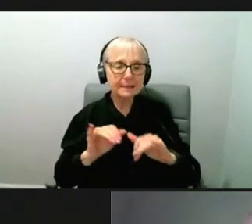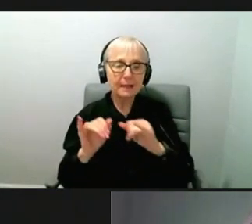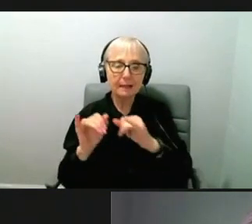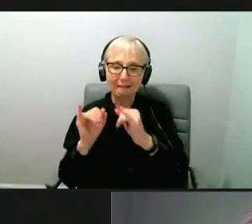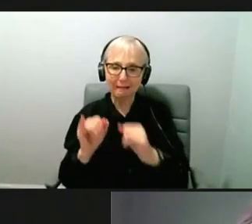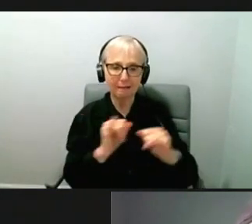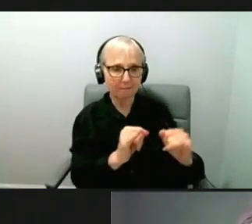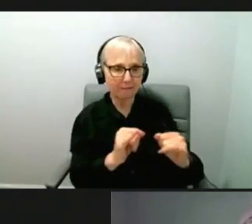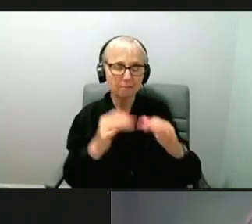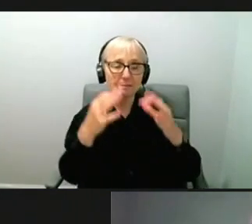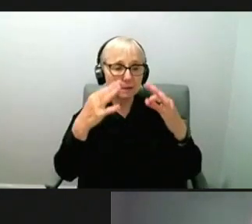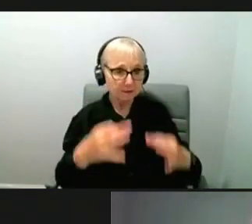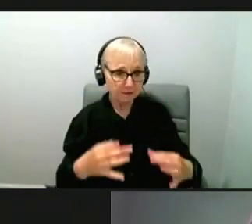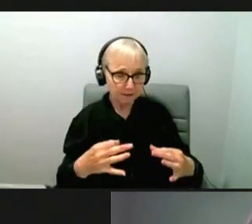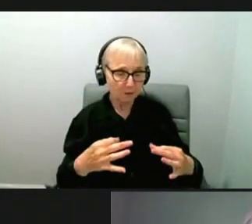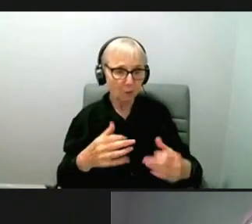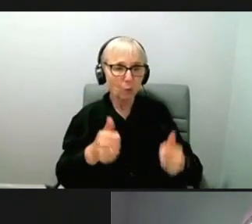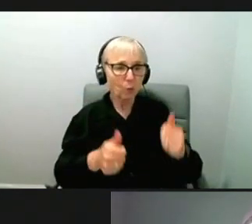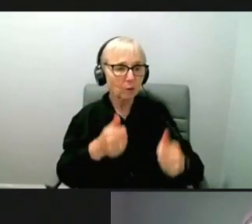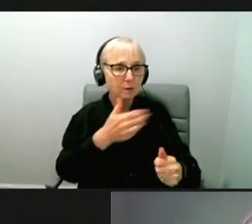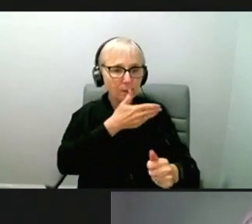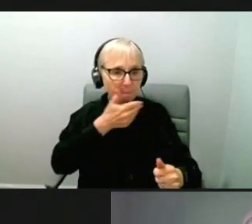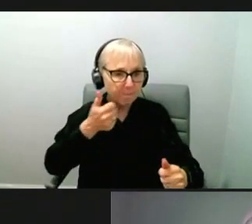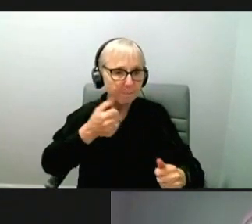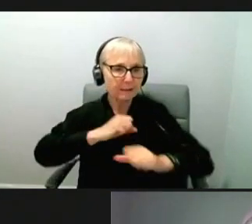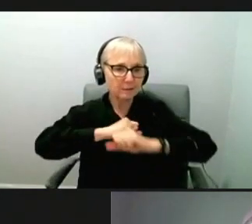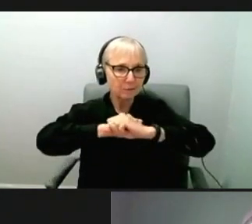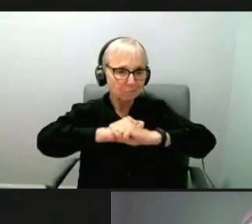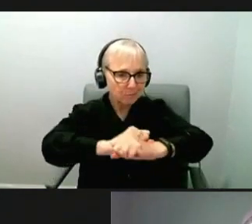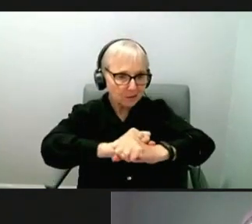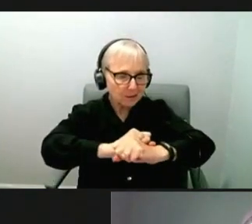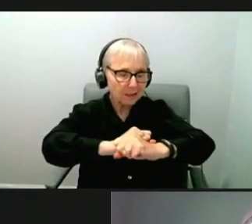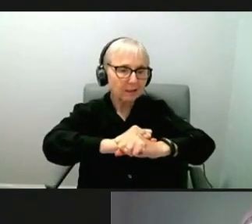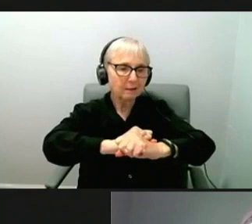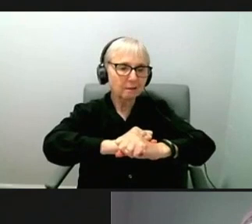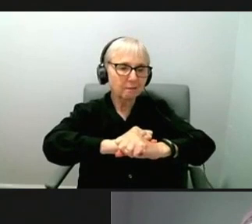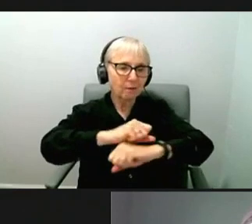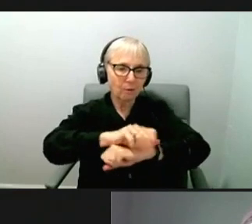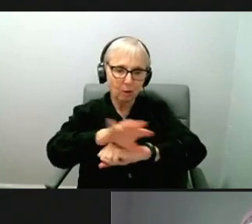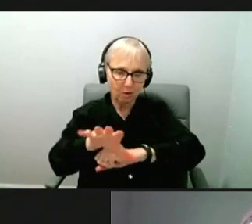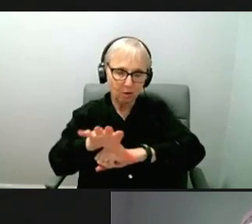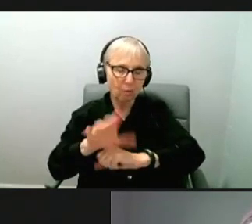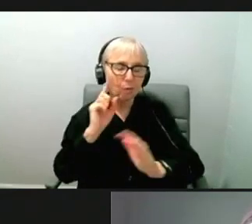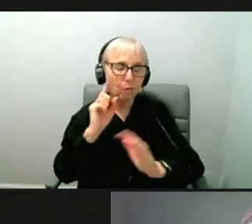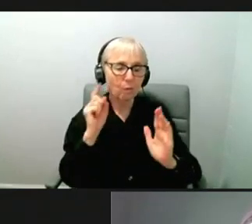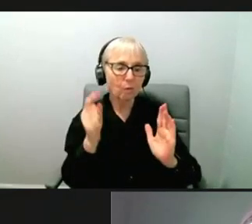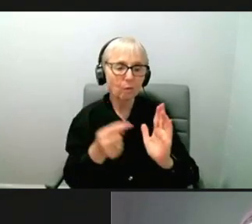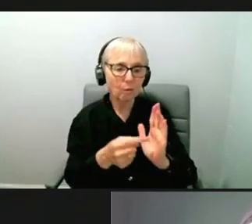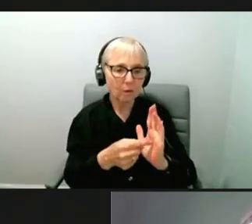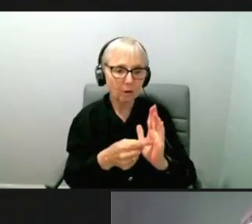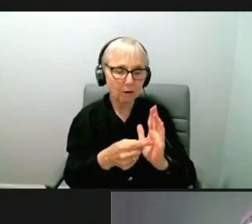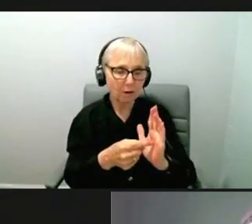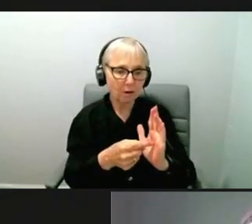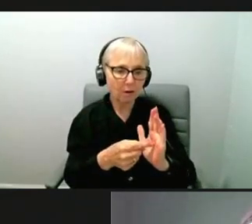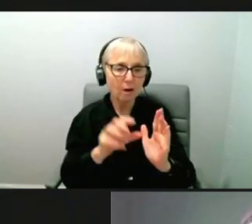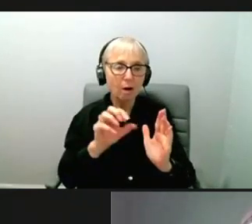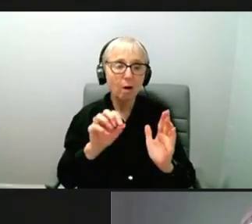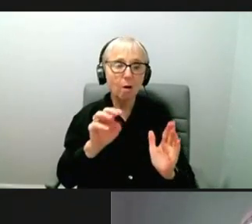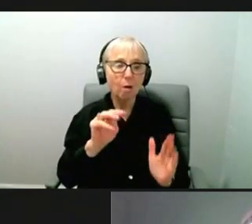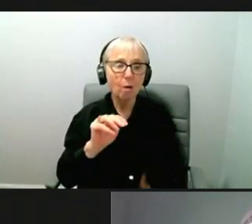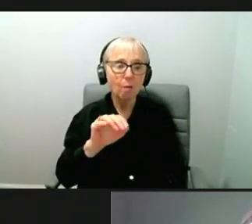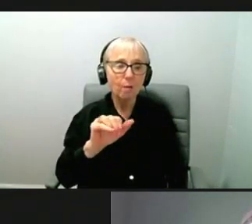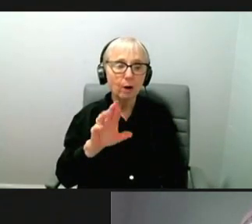this point about how you best can protect yourself from COVID. Recognize that these Omicron